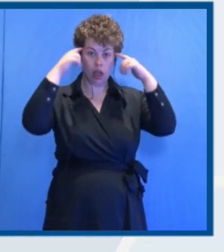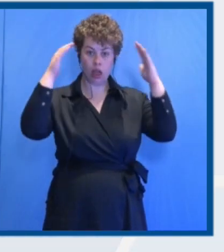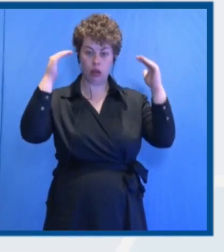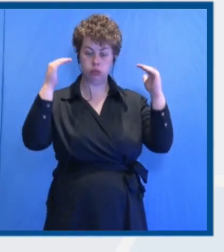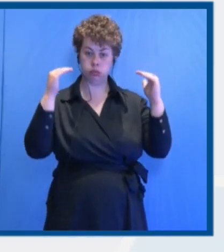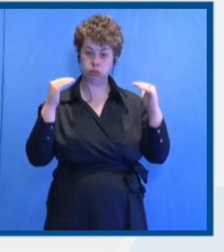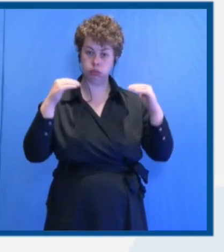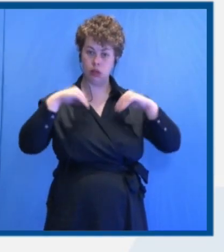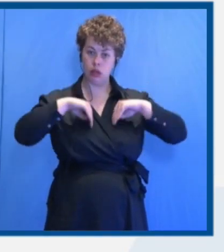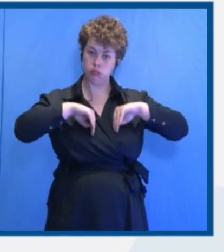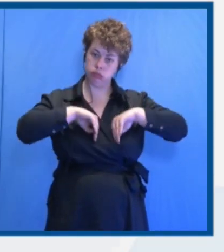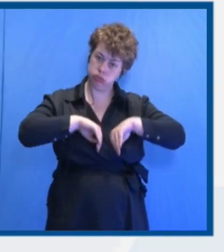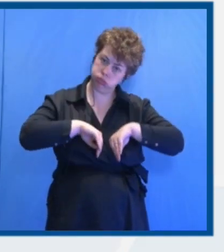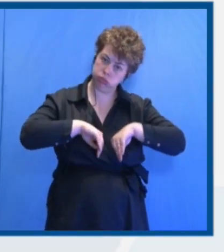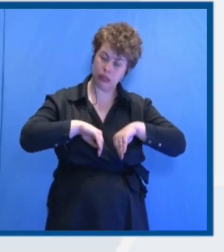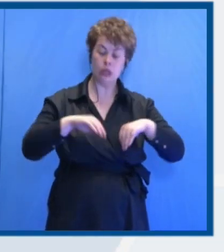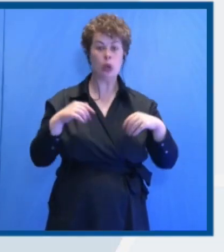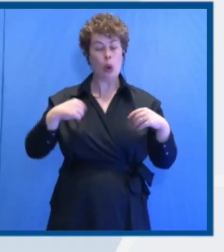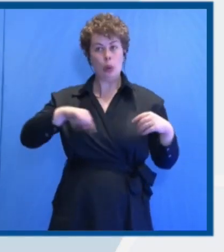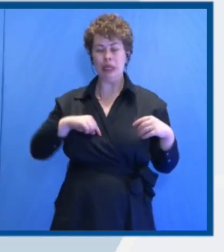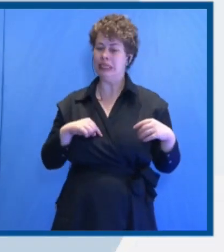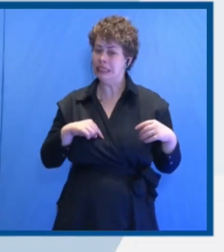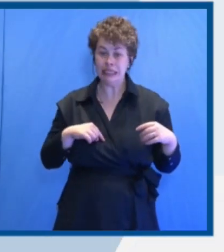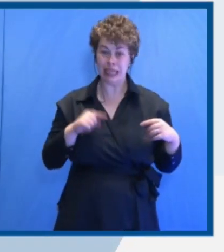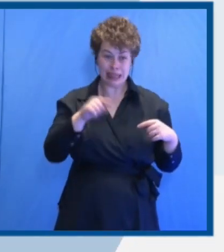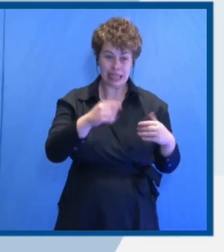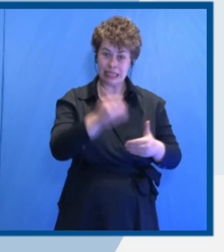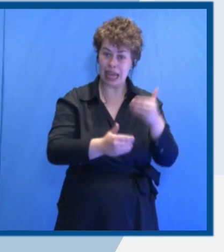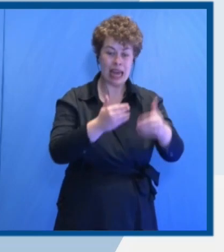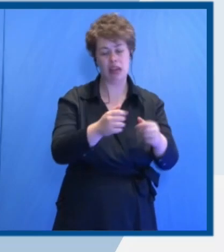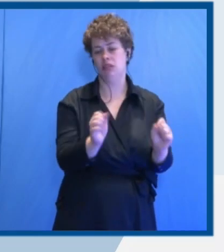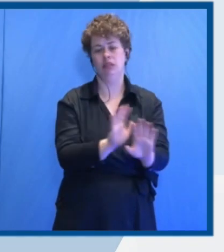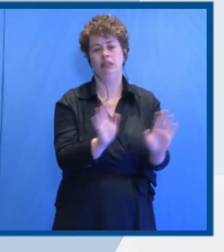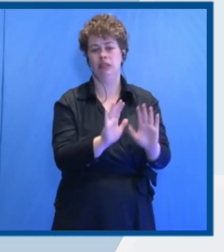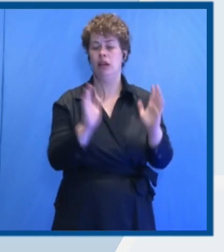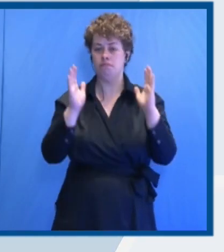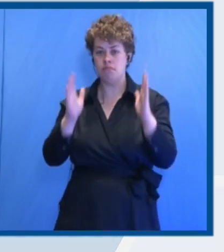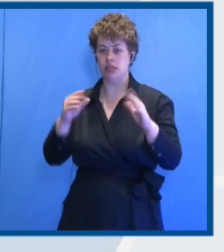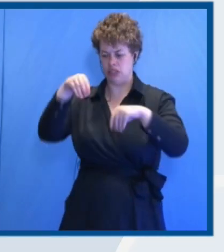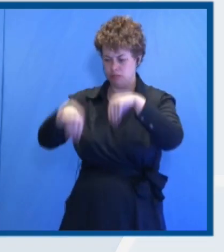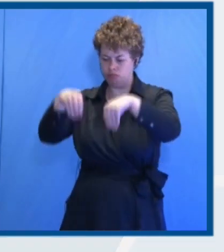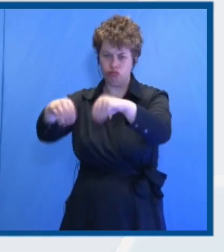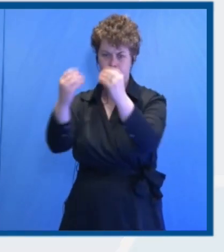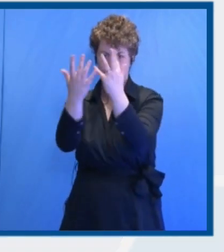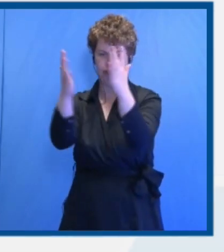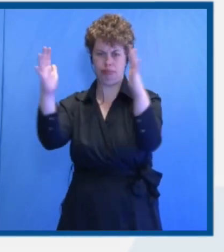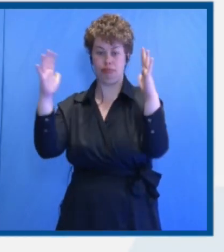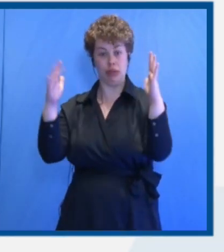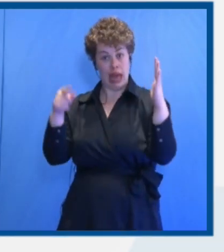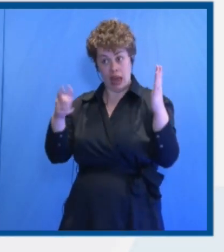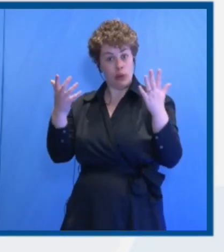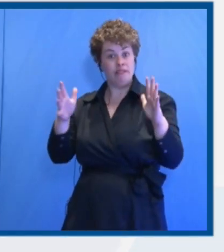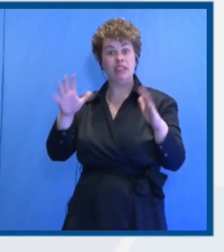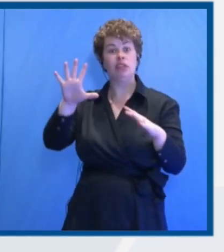like one of the solutions which we brought in the space, and it was able to create about 500 direct green